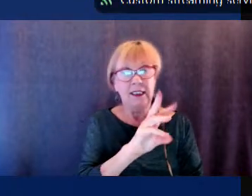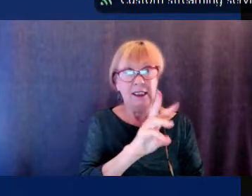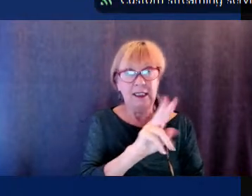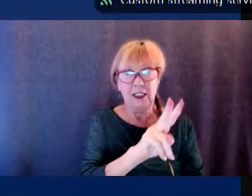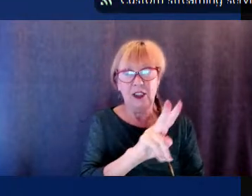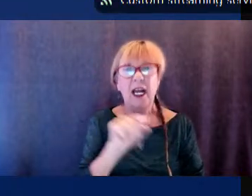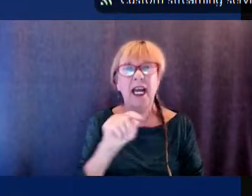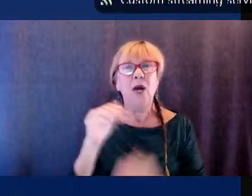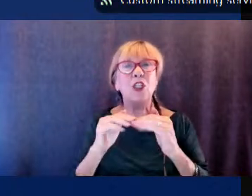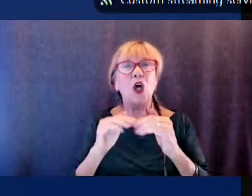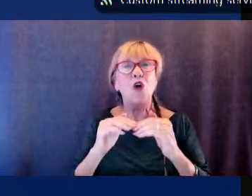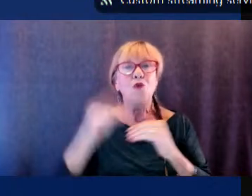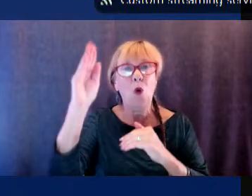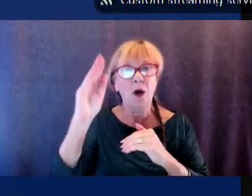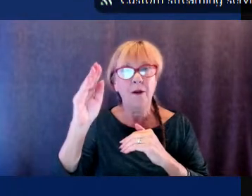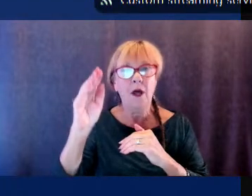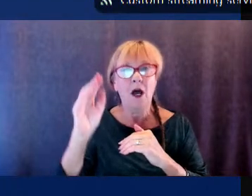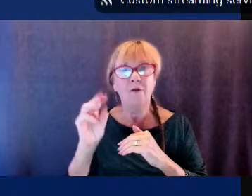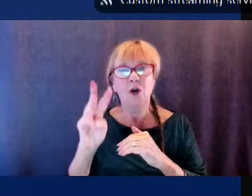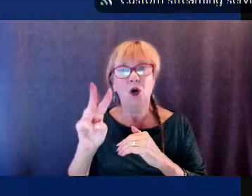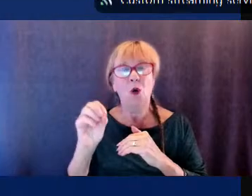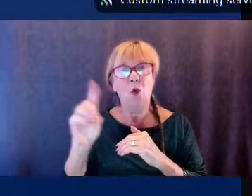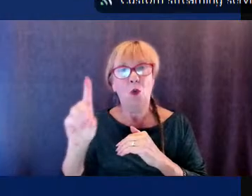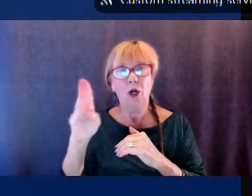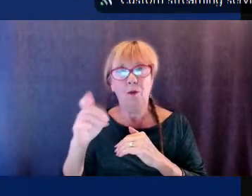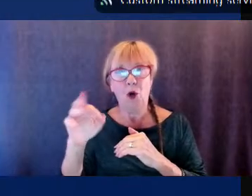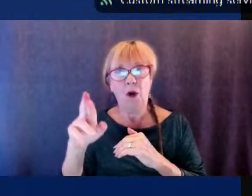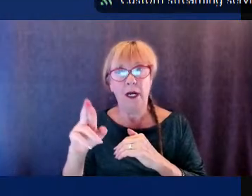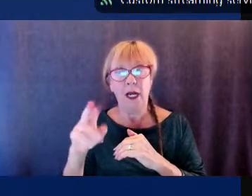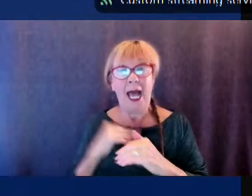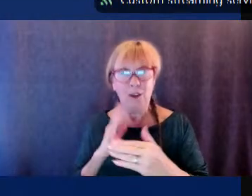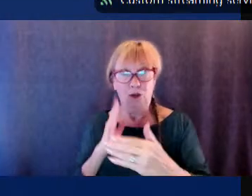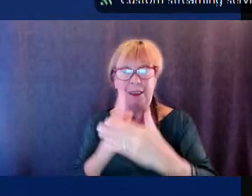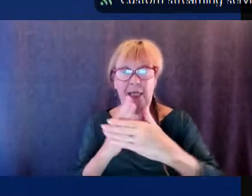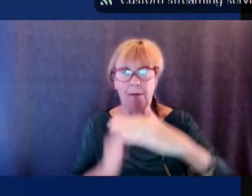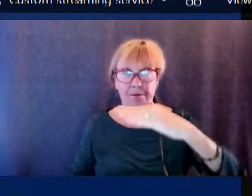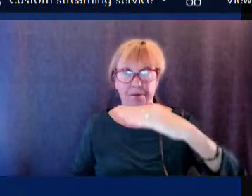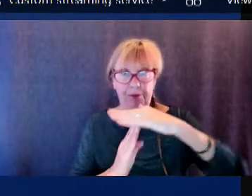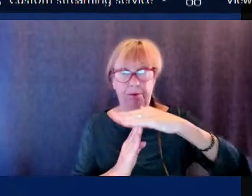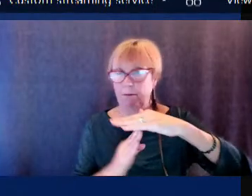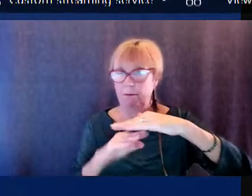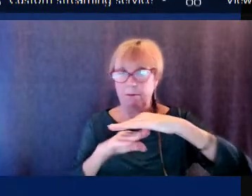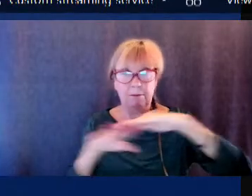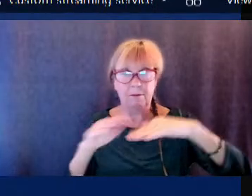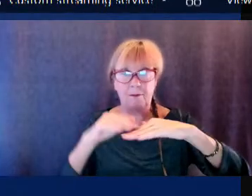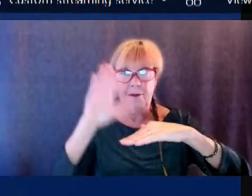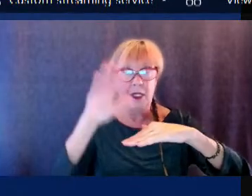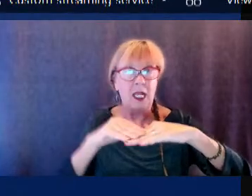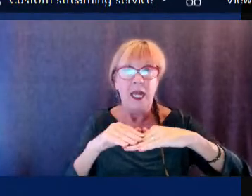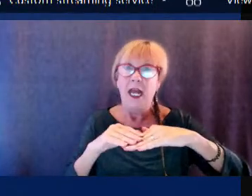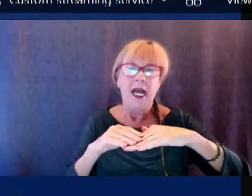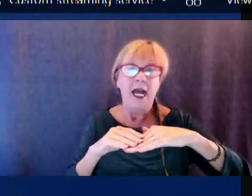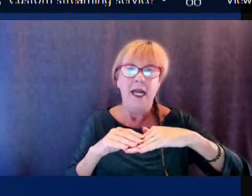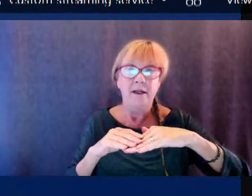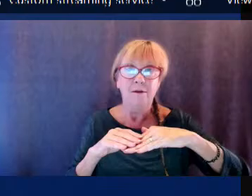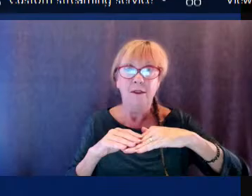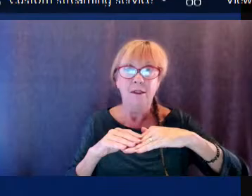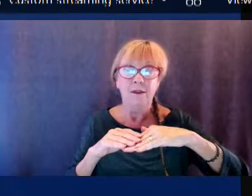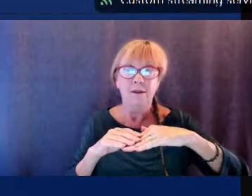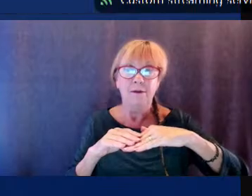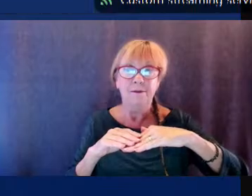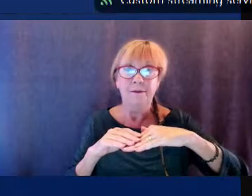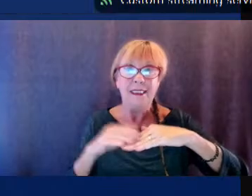of Woodbury. So we had to stop it short and create some detours. And so we didn't operate we don't, even to this day, don't operate north